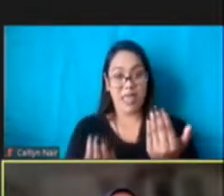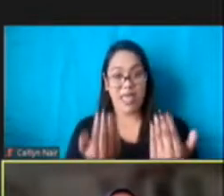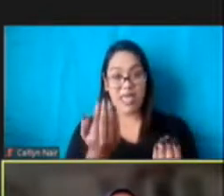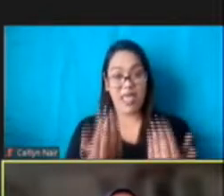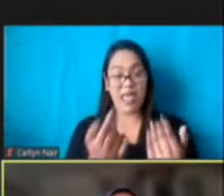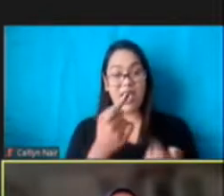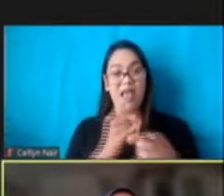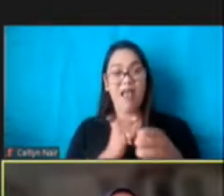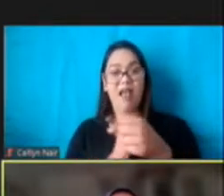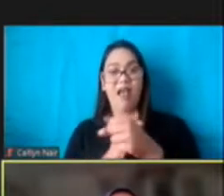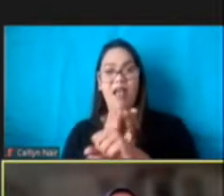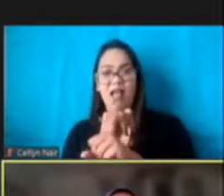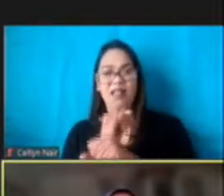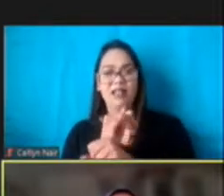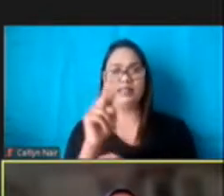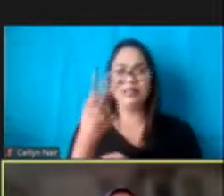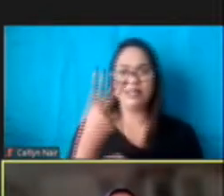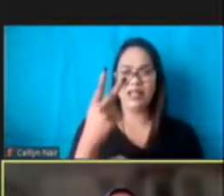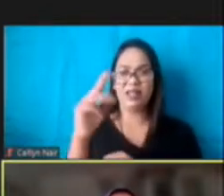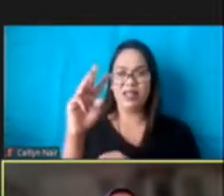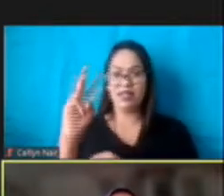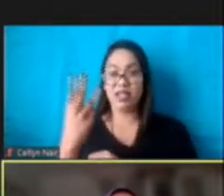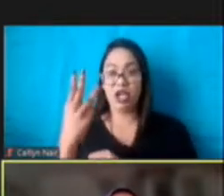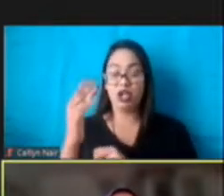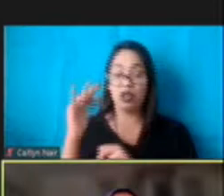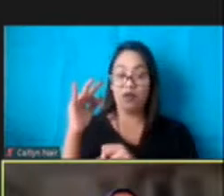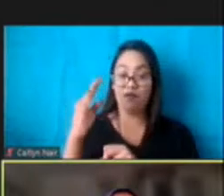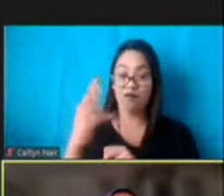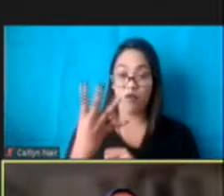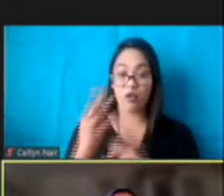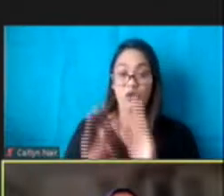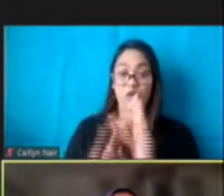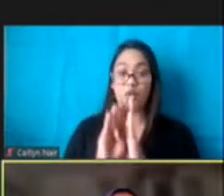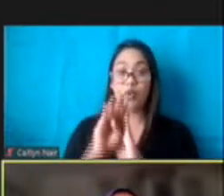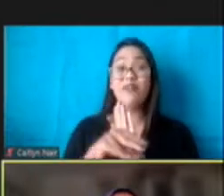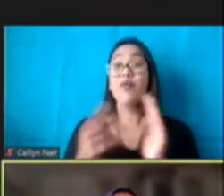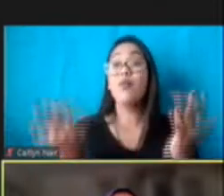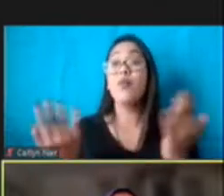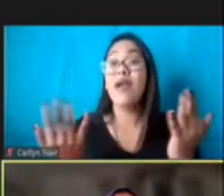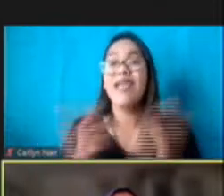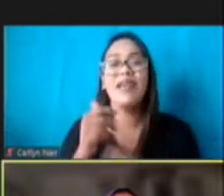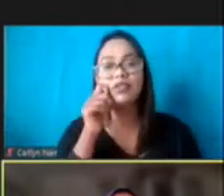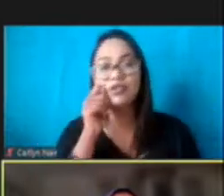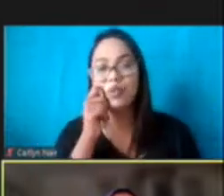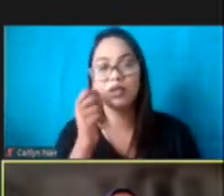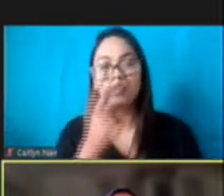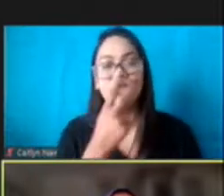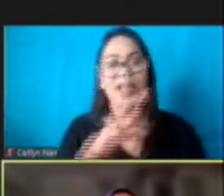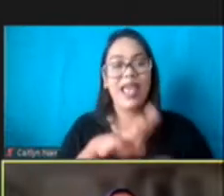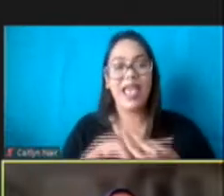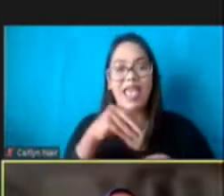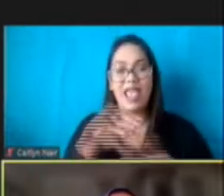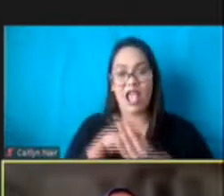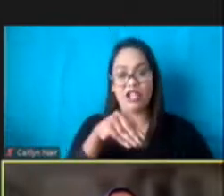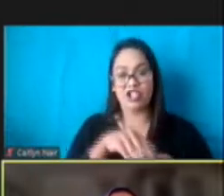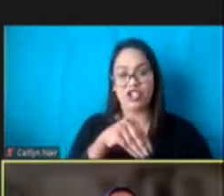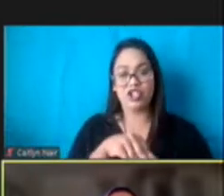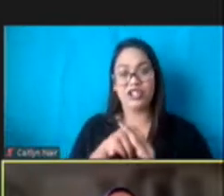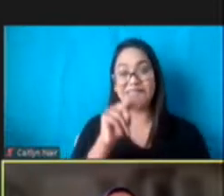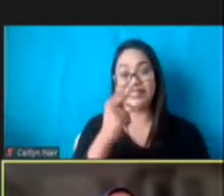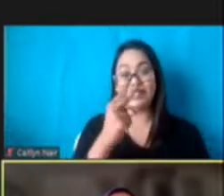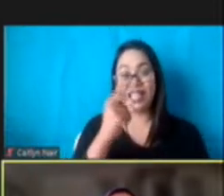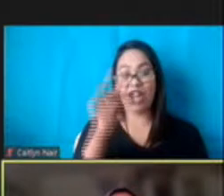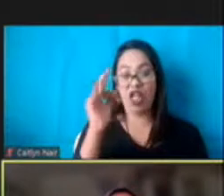wave, 3rd wave, and 4th wave in Tshwane, one of the things you can see by age group is in the 2nd and 3rd wave, there were much